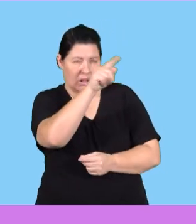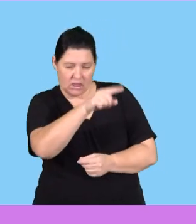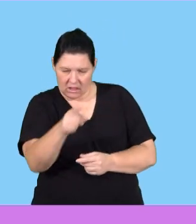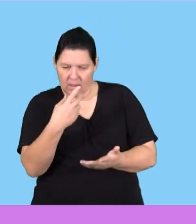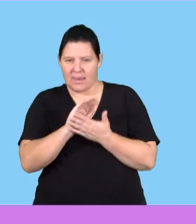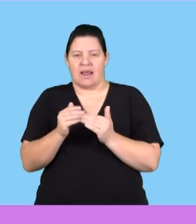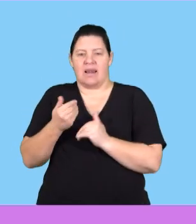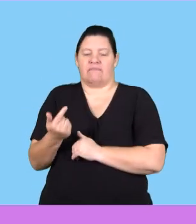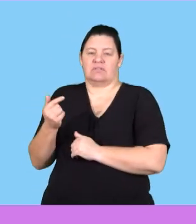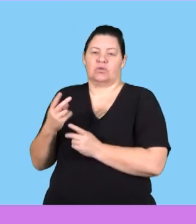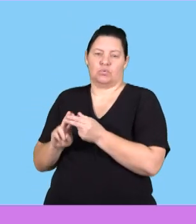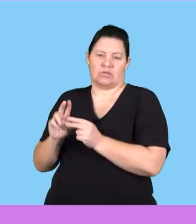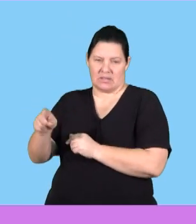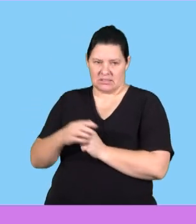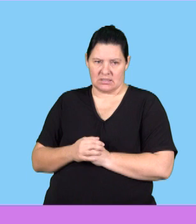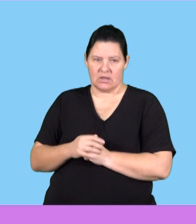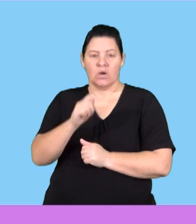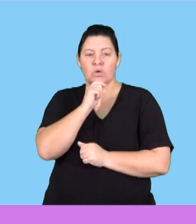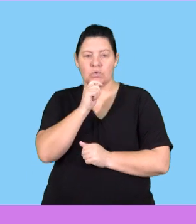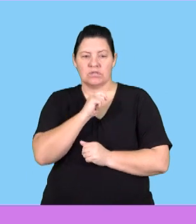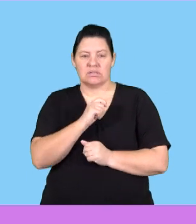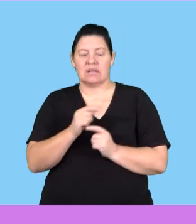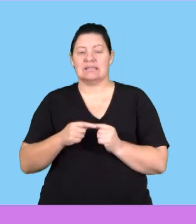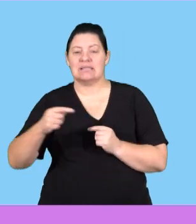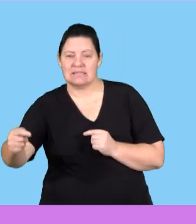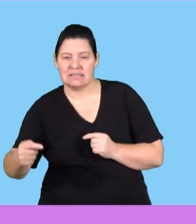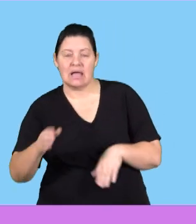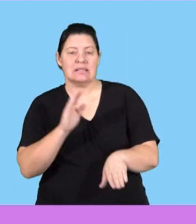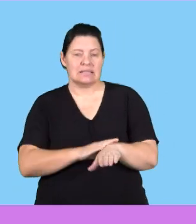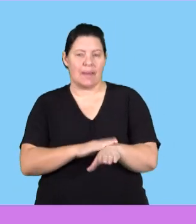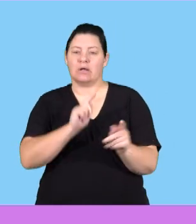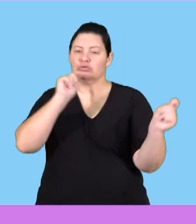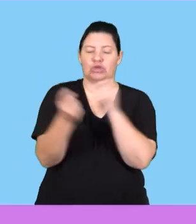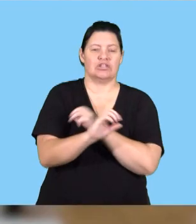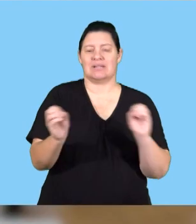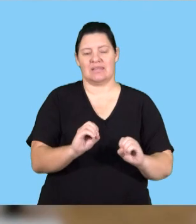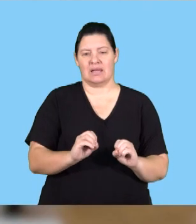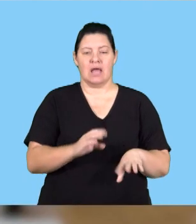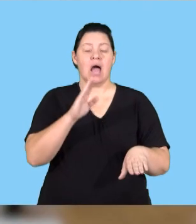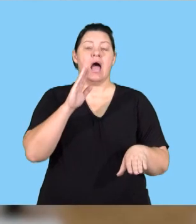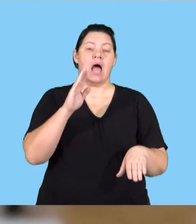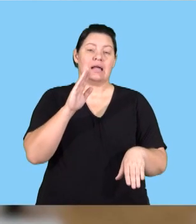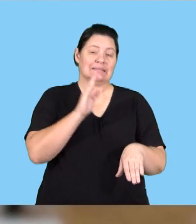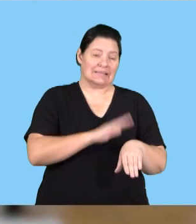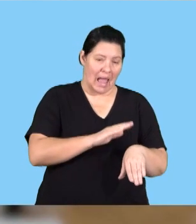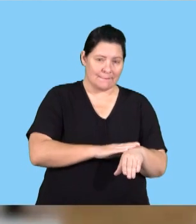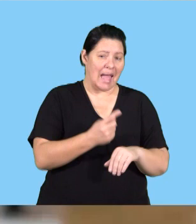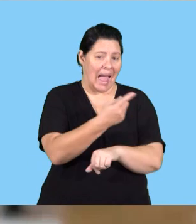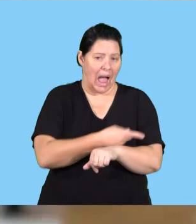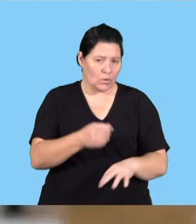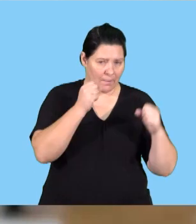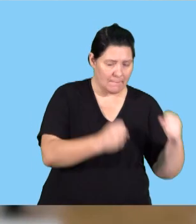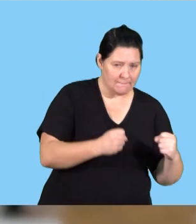important. Using the distance and time which are not converted. Remember that time should be in hours and distance